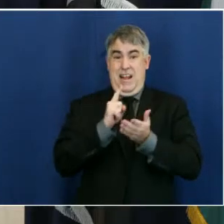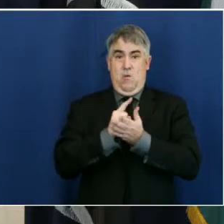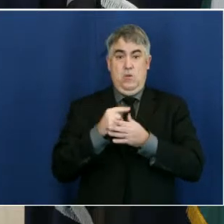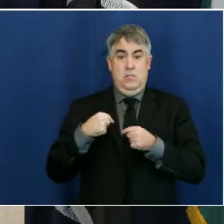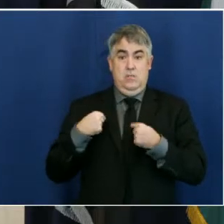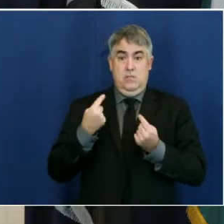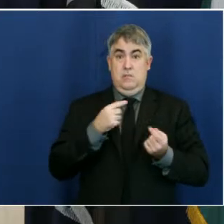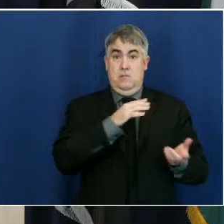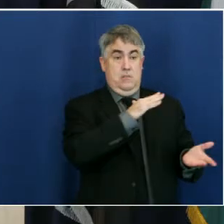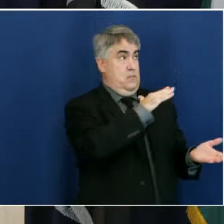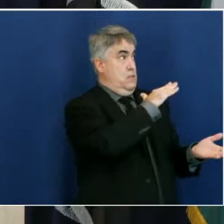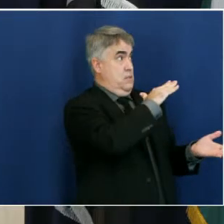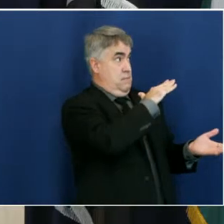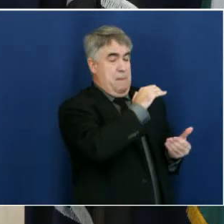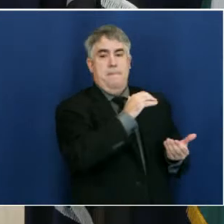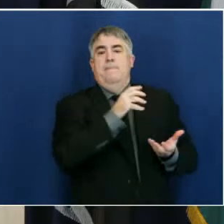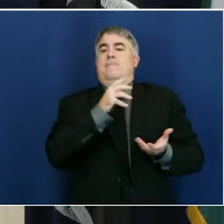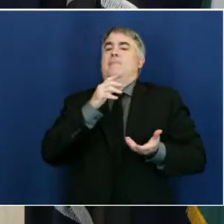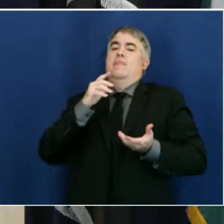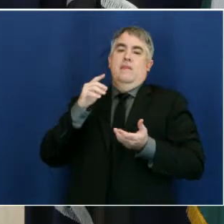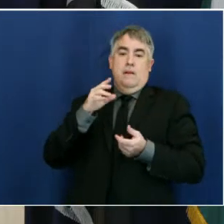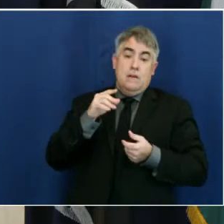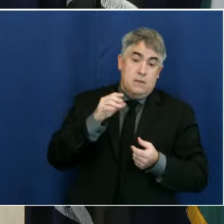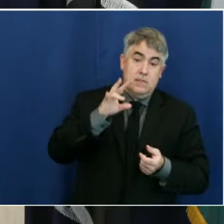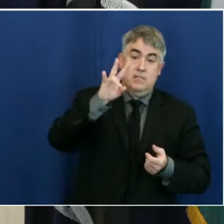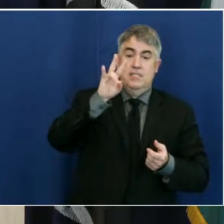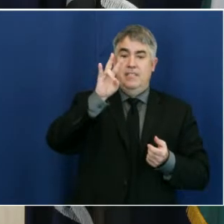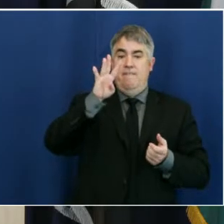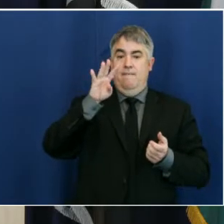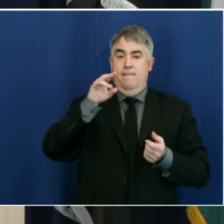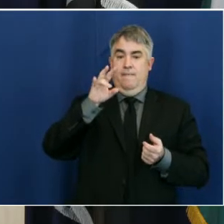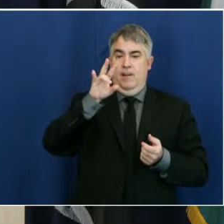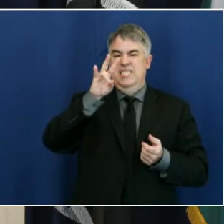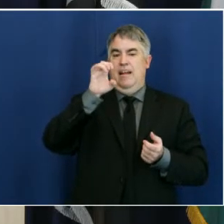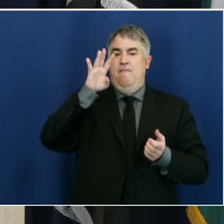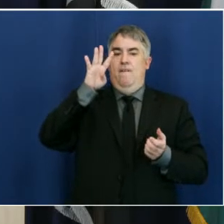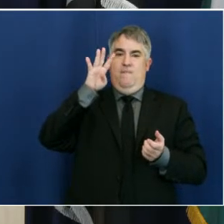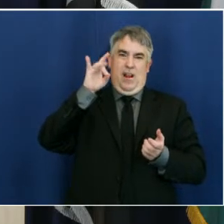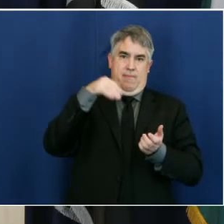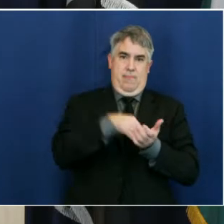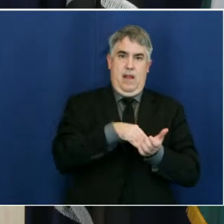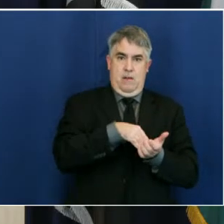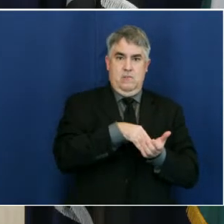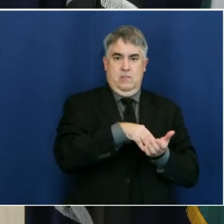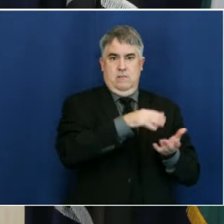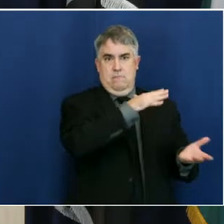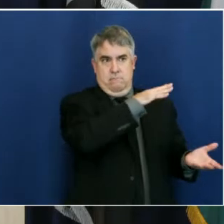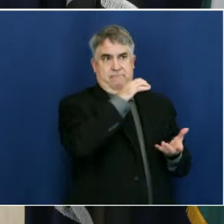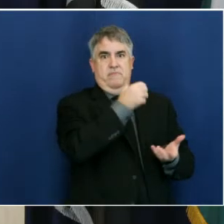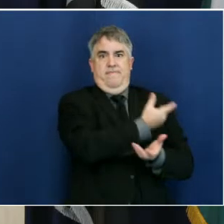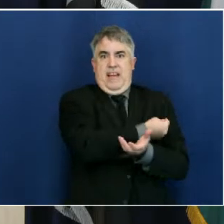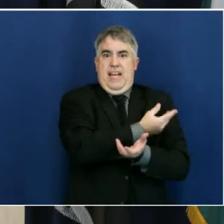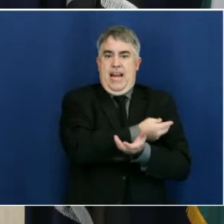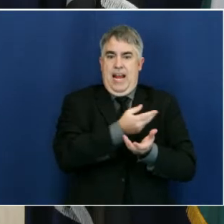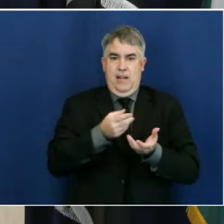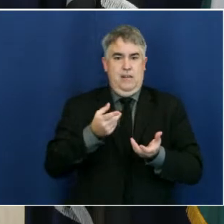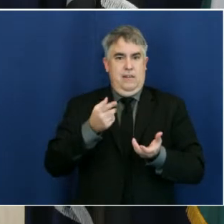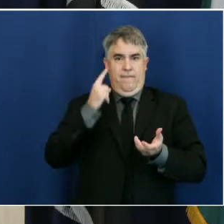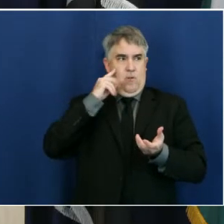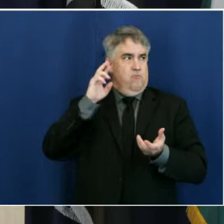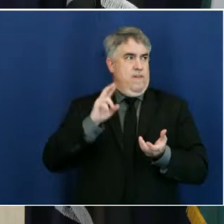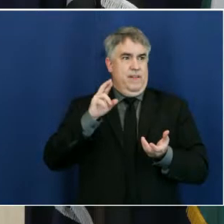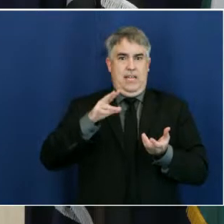173,000 vaccines. Again, a small portion of those are for the county government to use at our pods